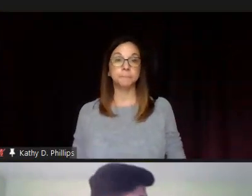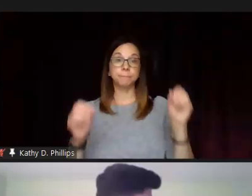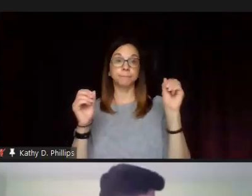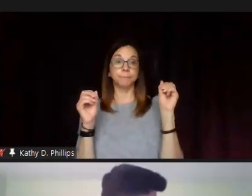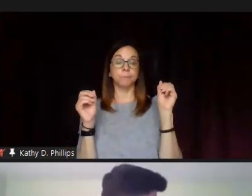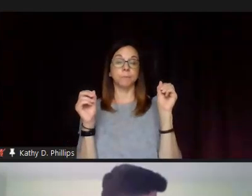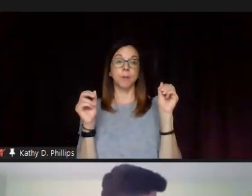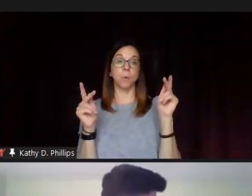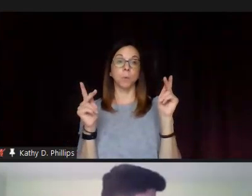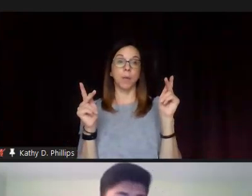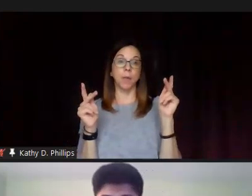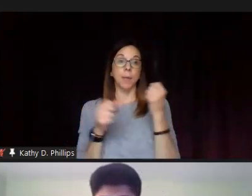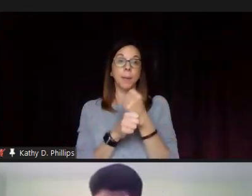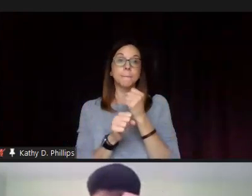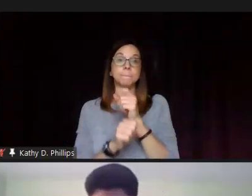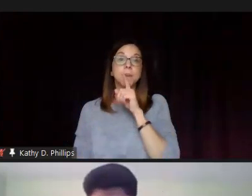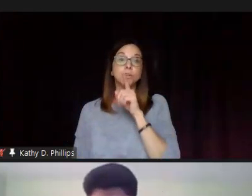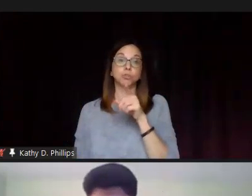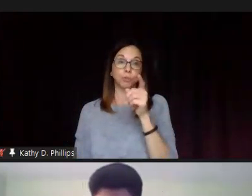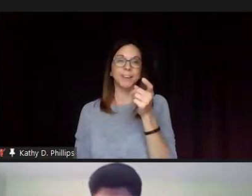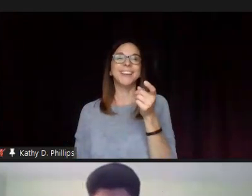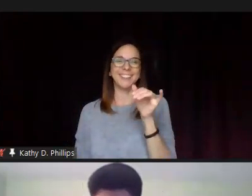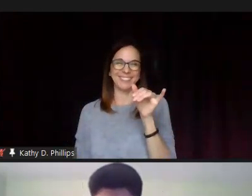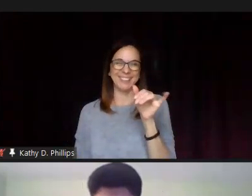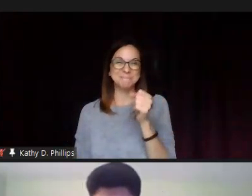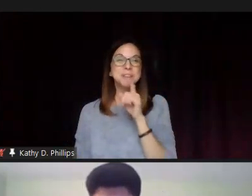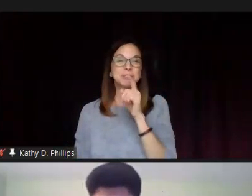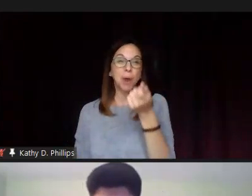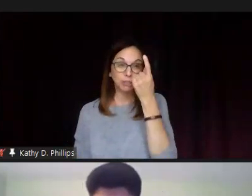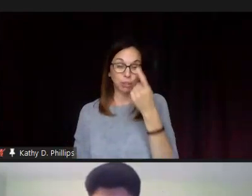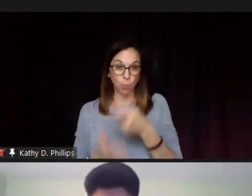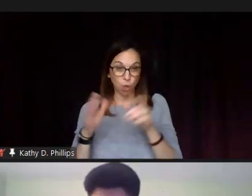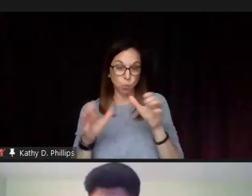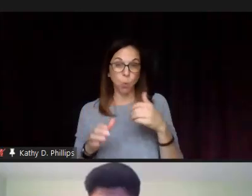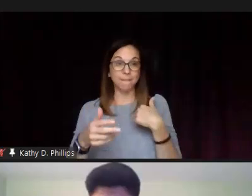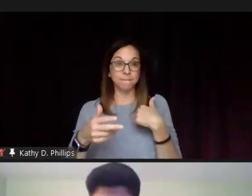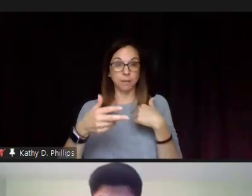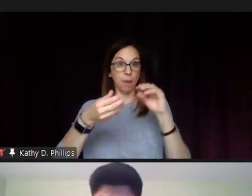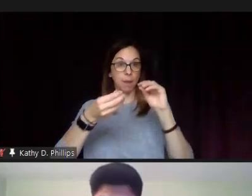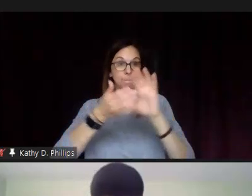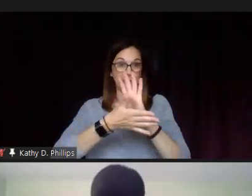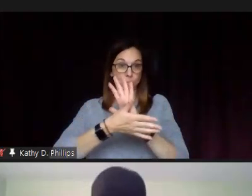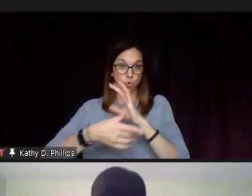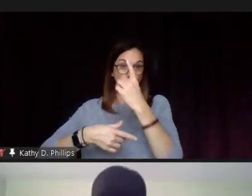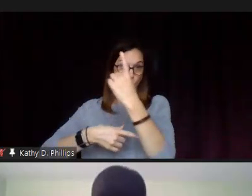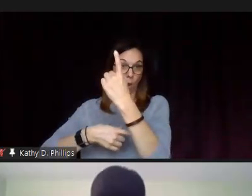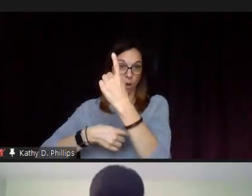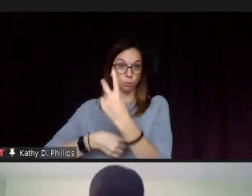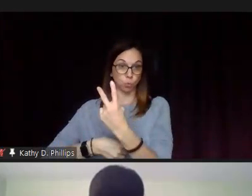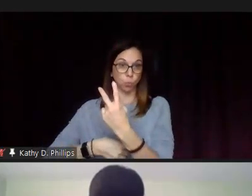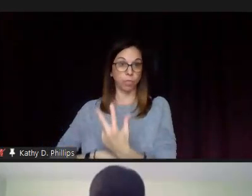Okay, just to make sure you understand what we're doing, you have a piece of paper with 3 numbers, right? Just one number for each